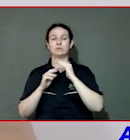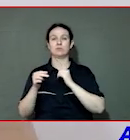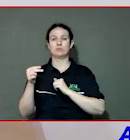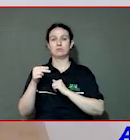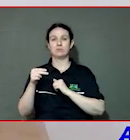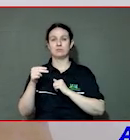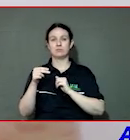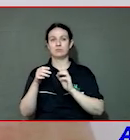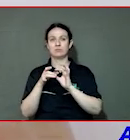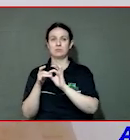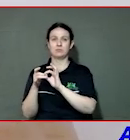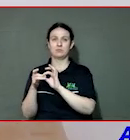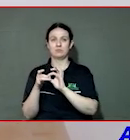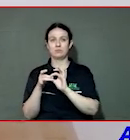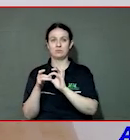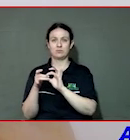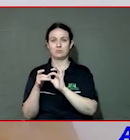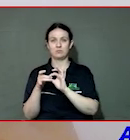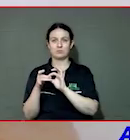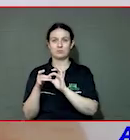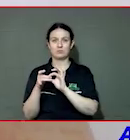hydrogen bonds